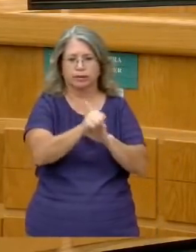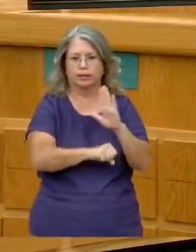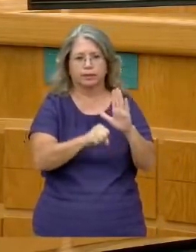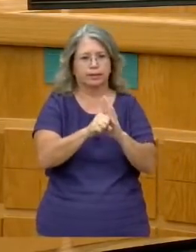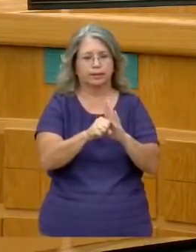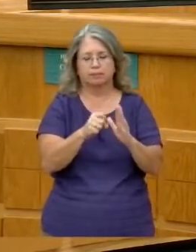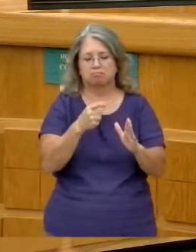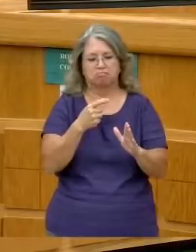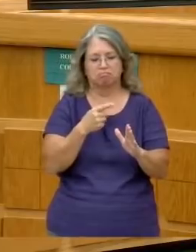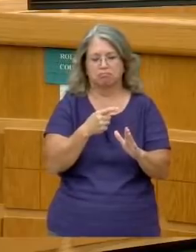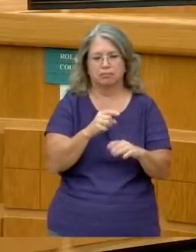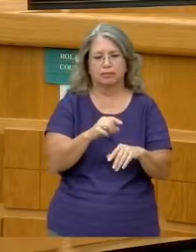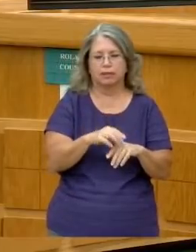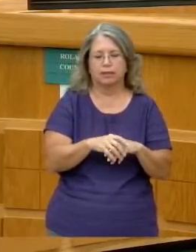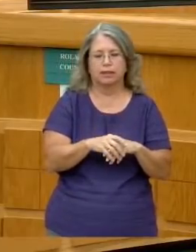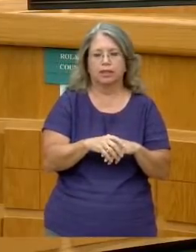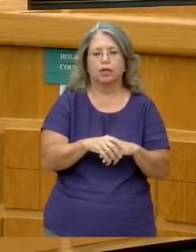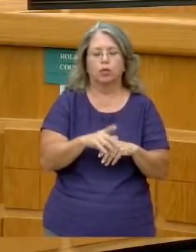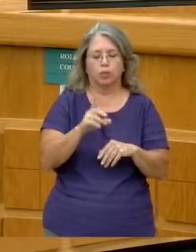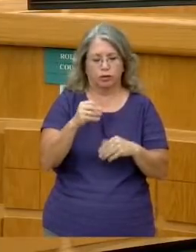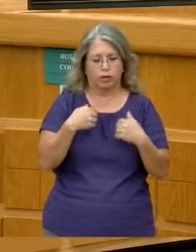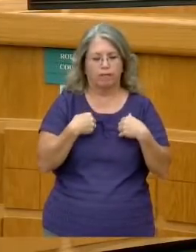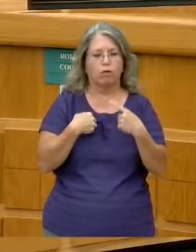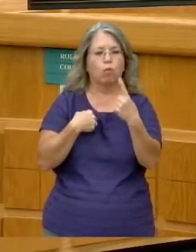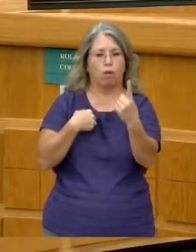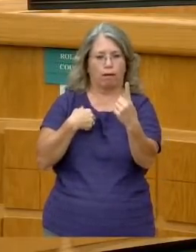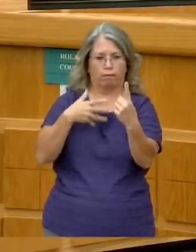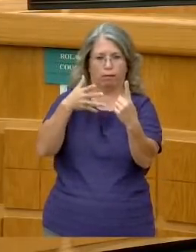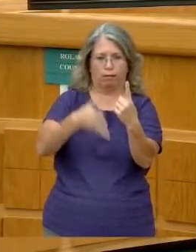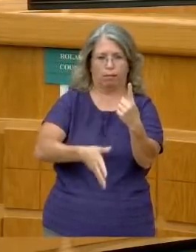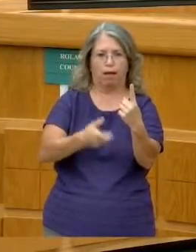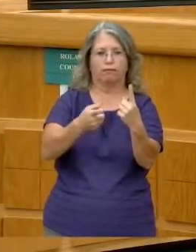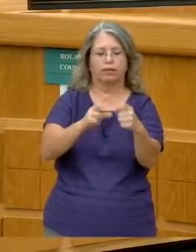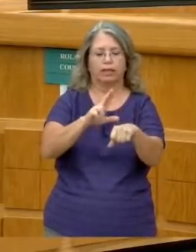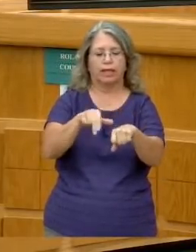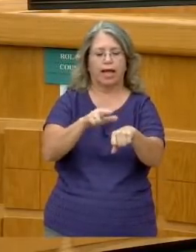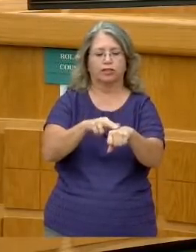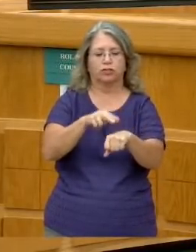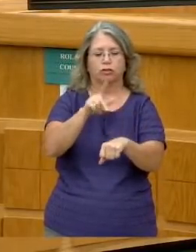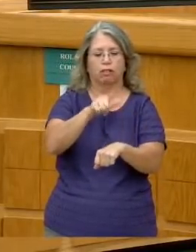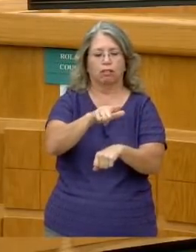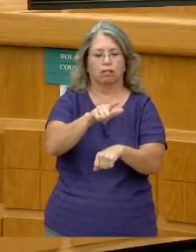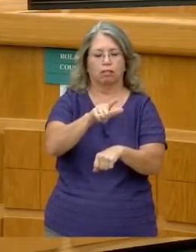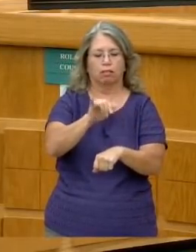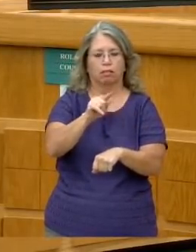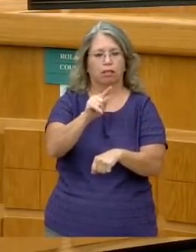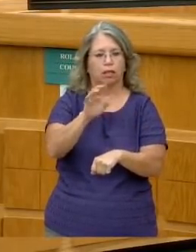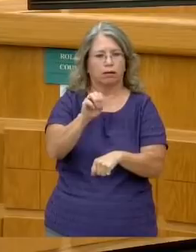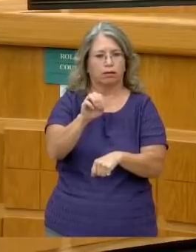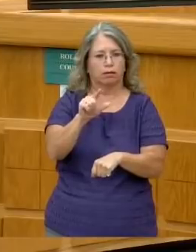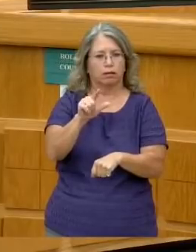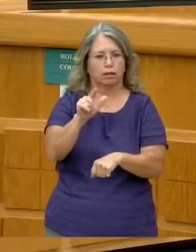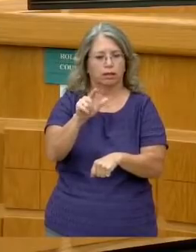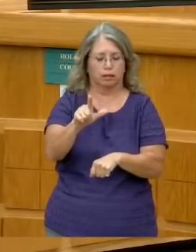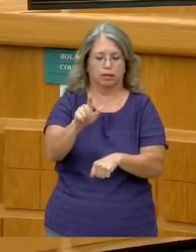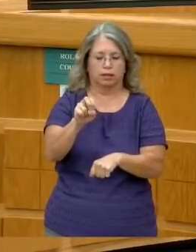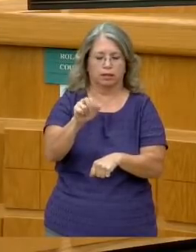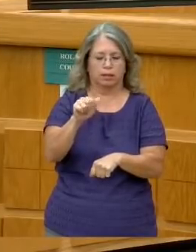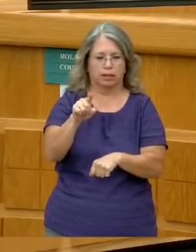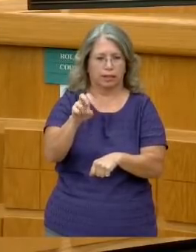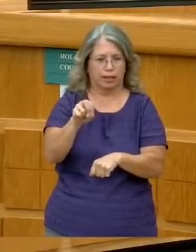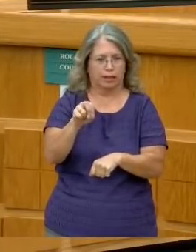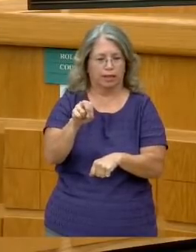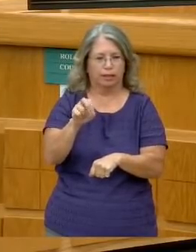given the COVID. We do have one remaining, which is the National Little League, and the staff is still getting me information, but